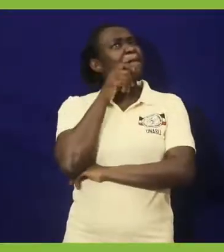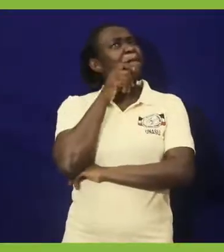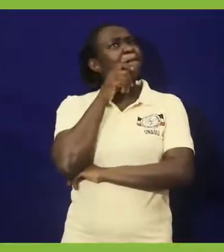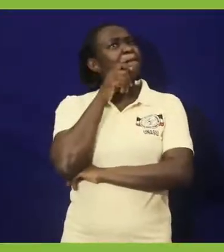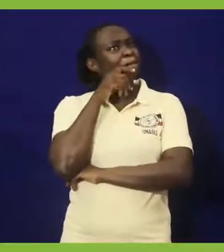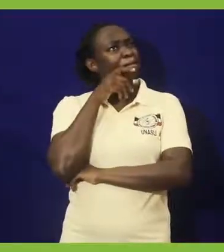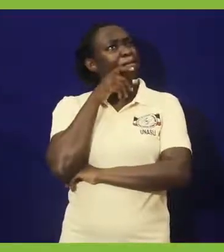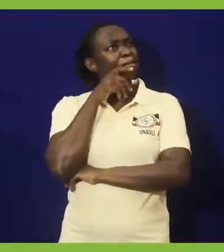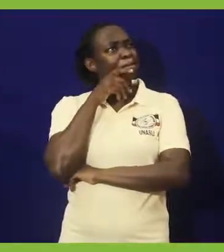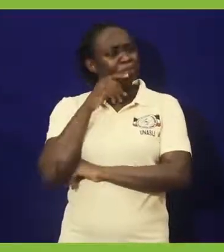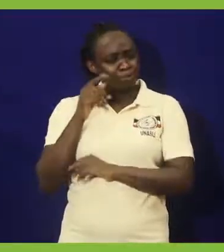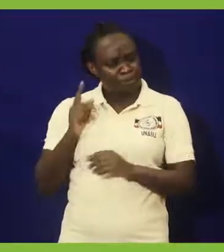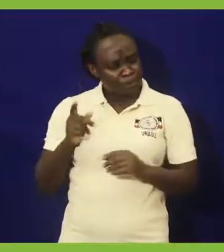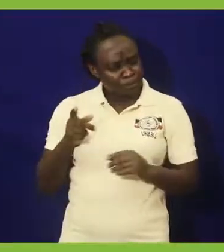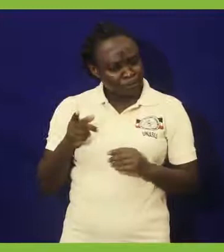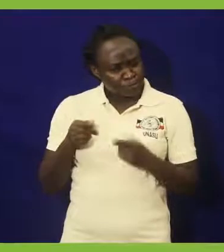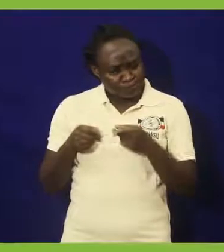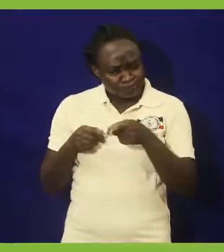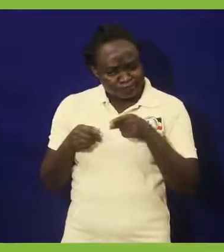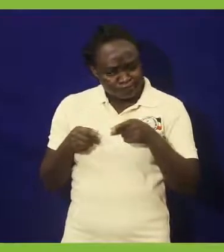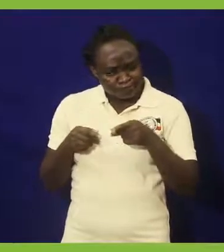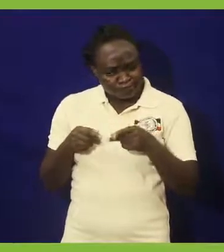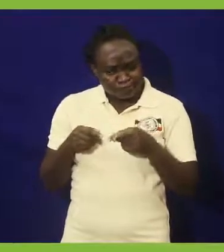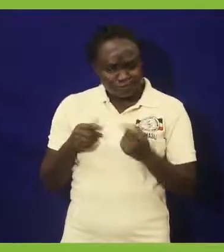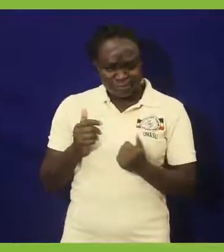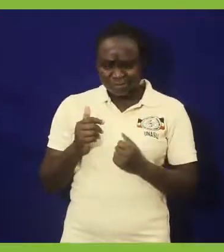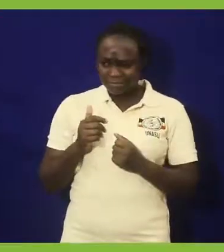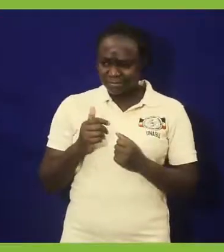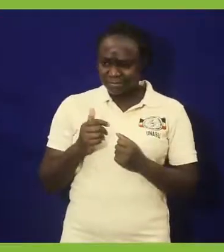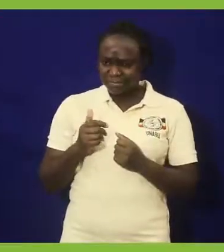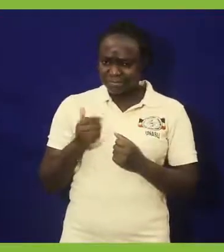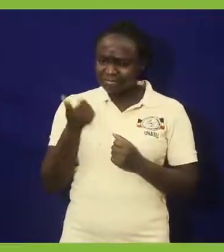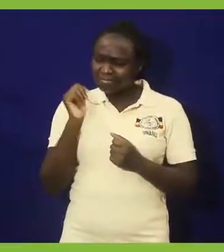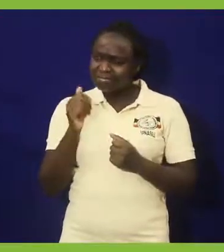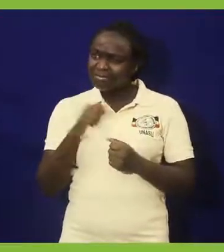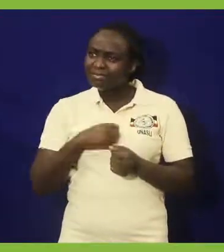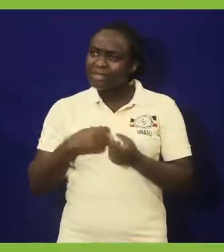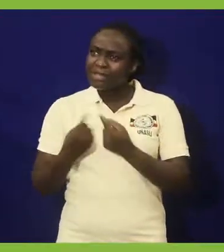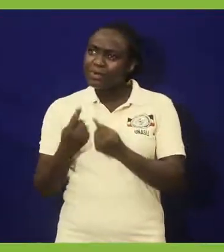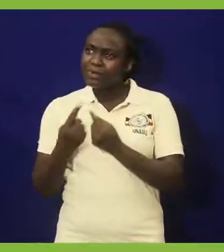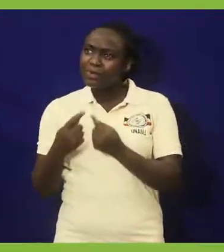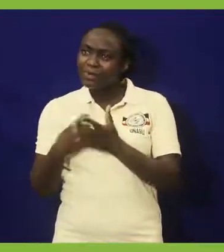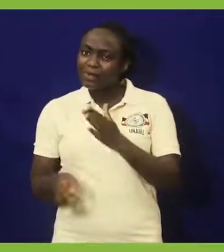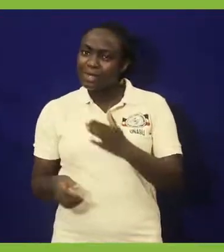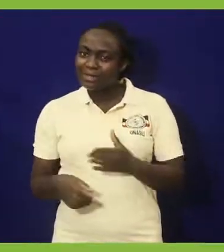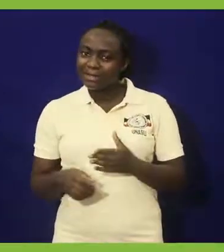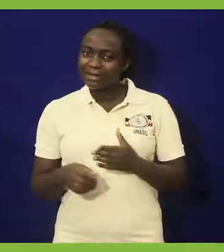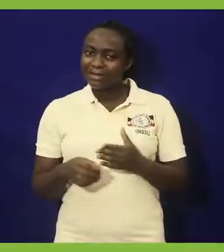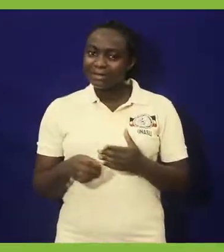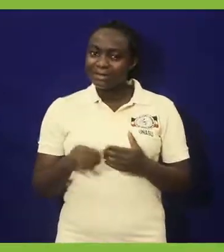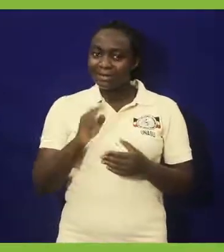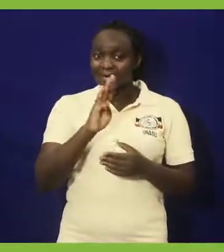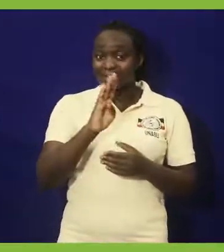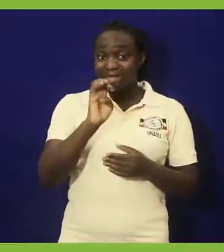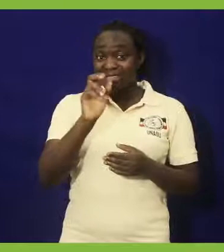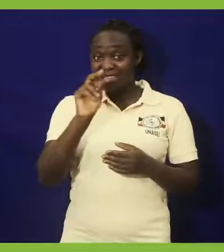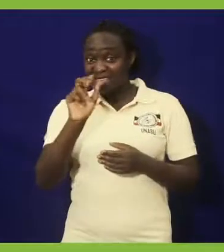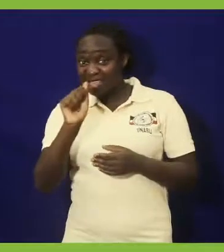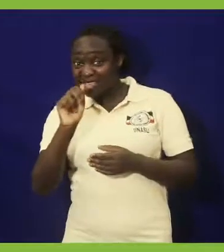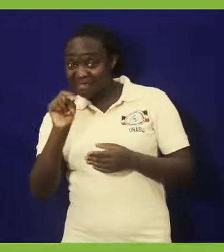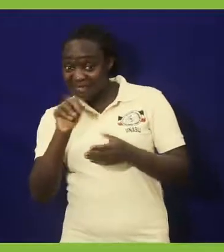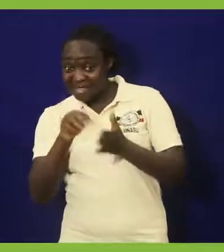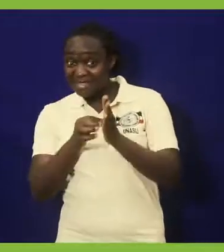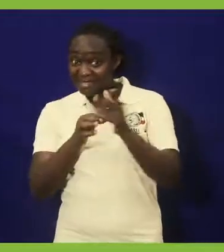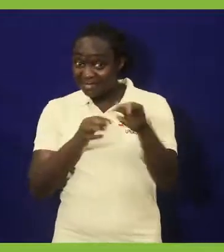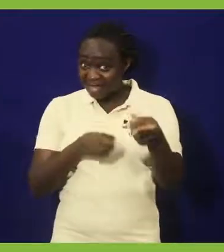these, what was the meal made of. Of course, probably the beans were there, the groundnuts were